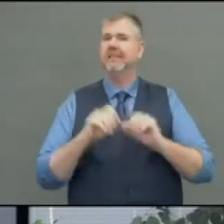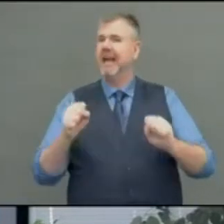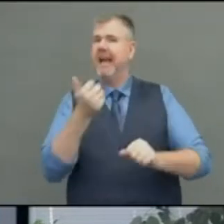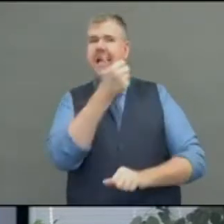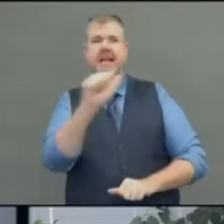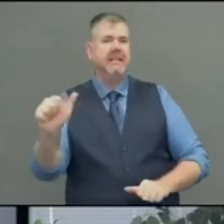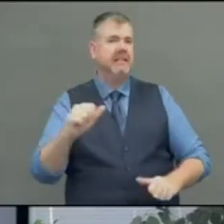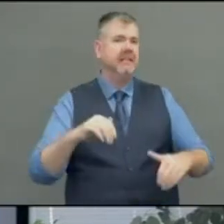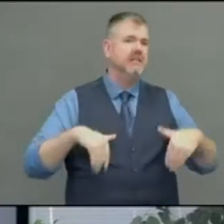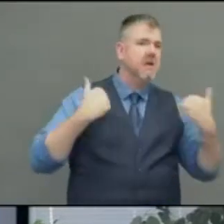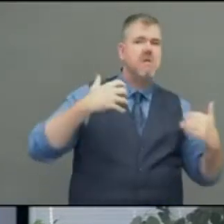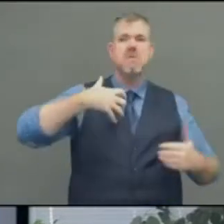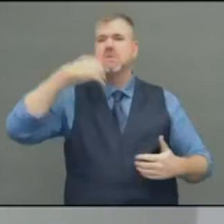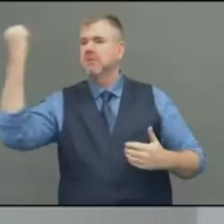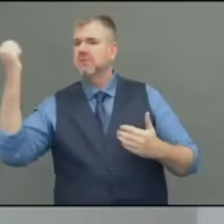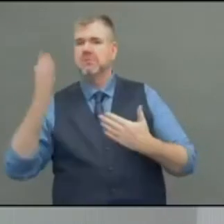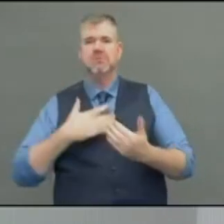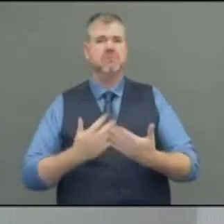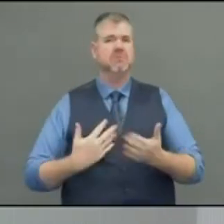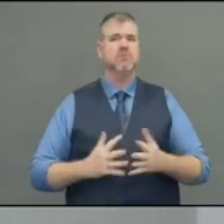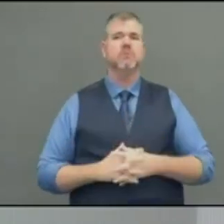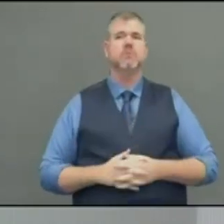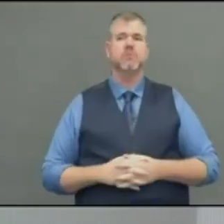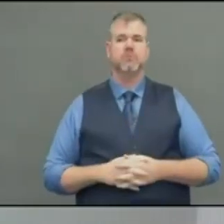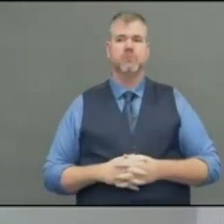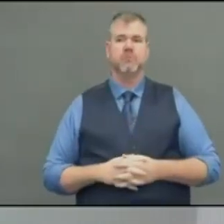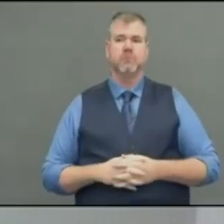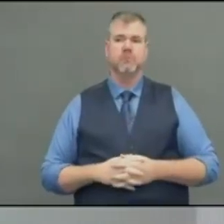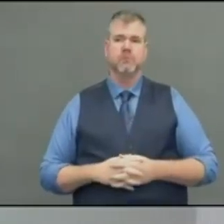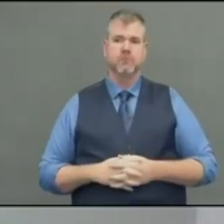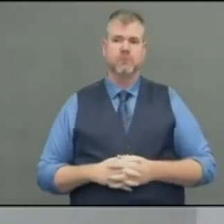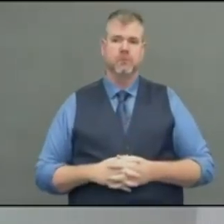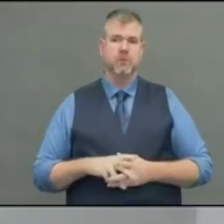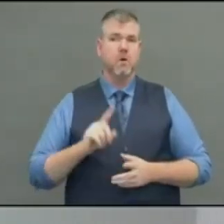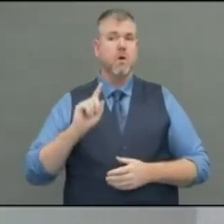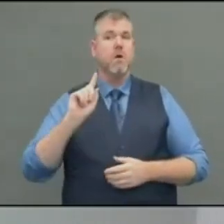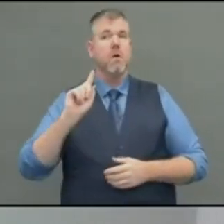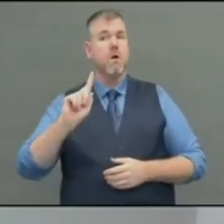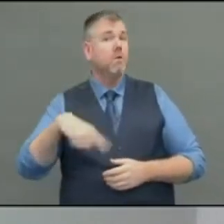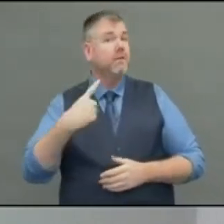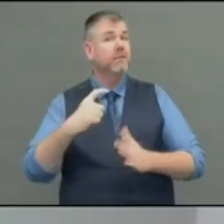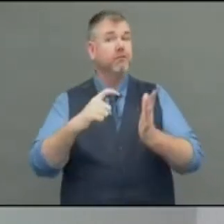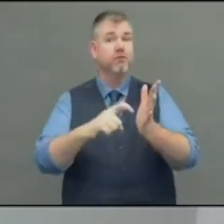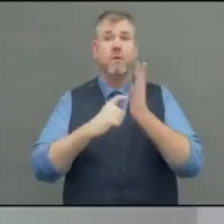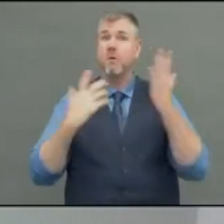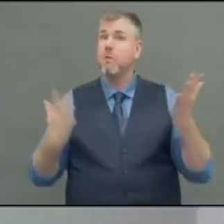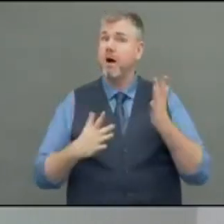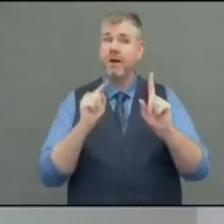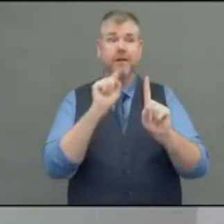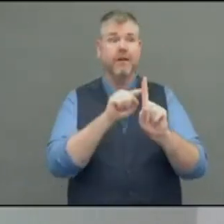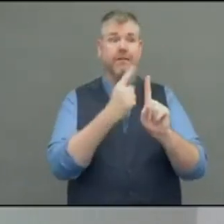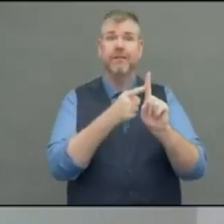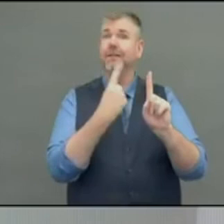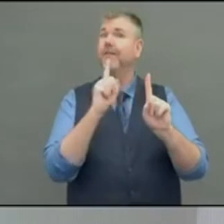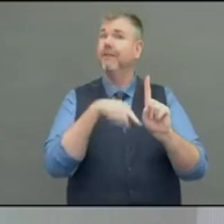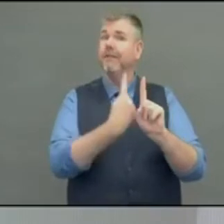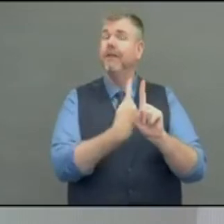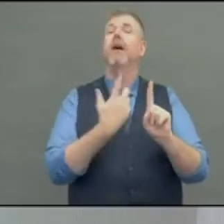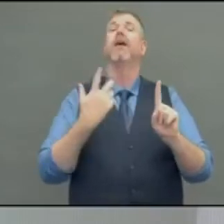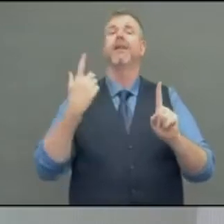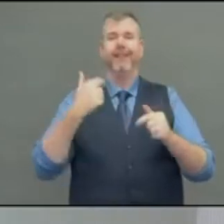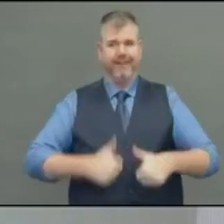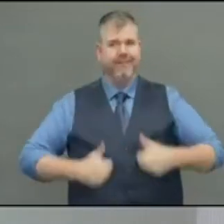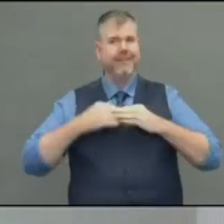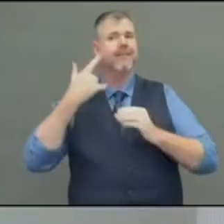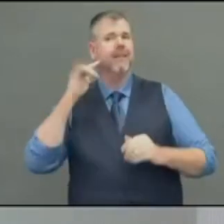The only requirements are that you live in California, and that's because Californians fund the program. You have to have